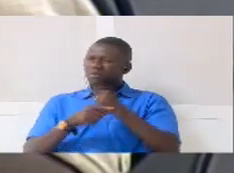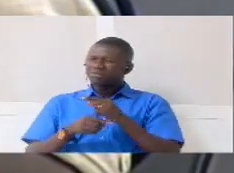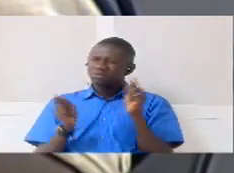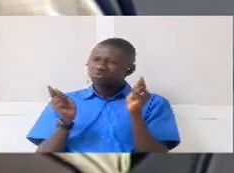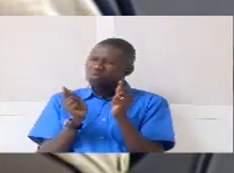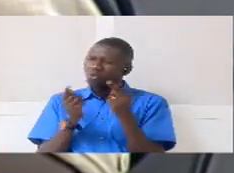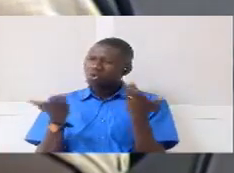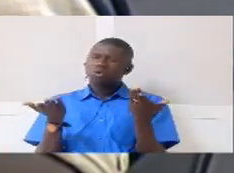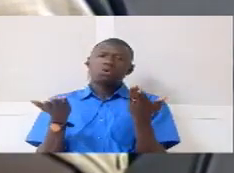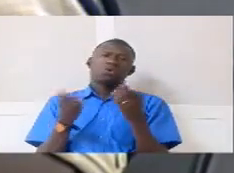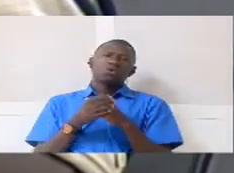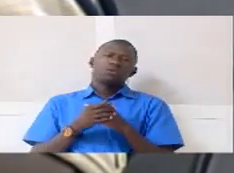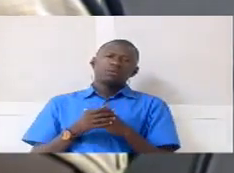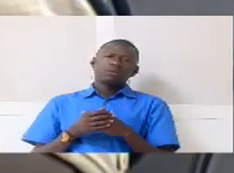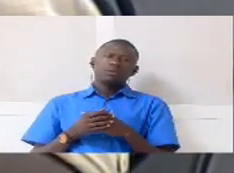is small.